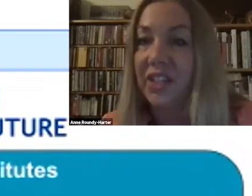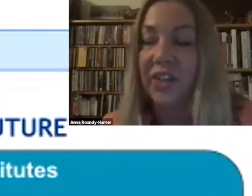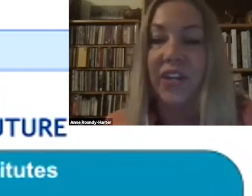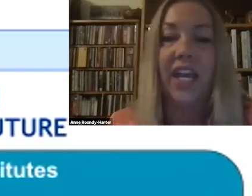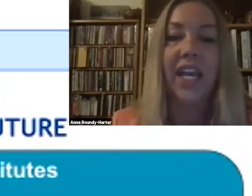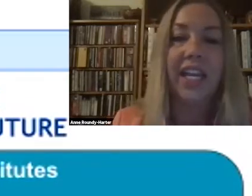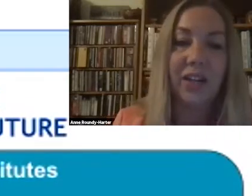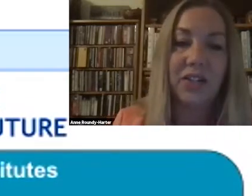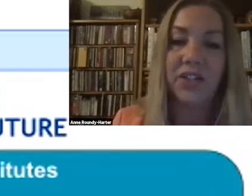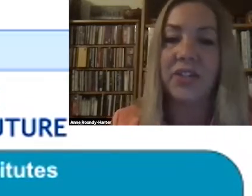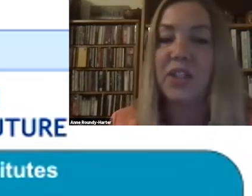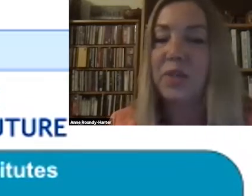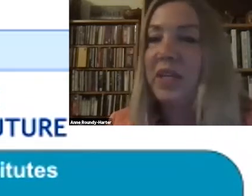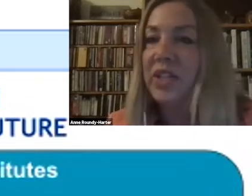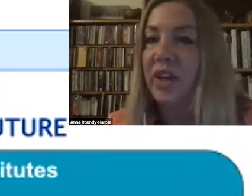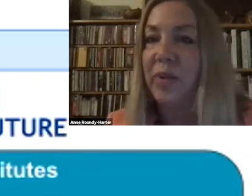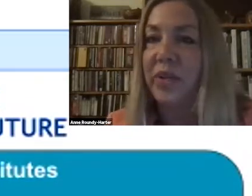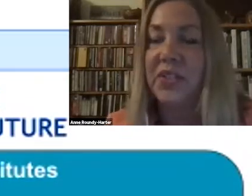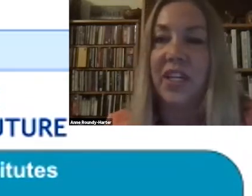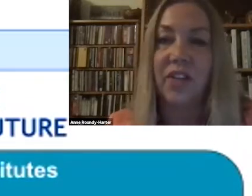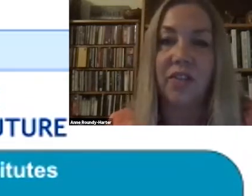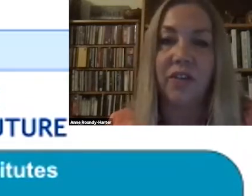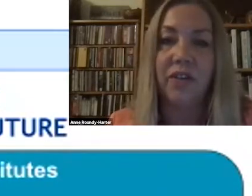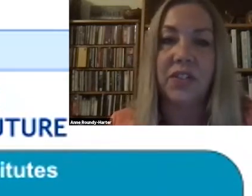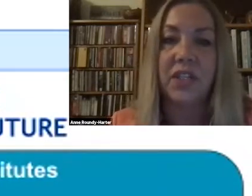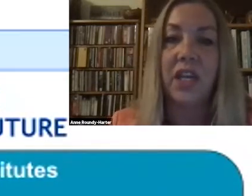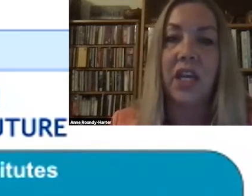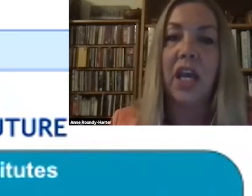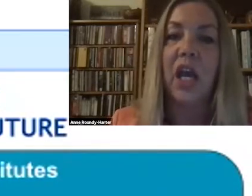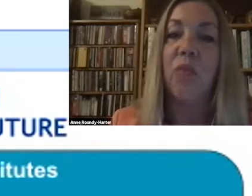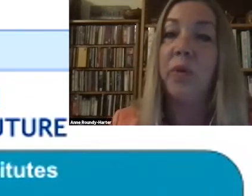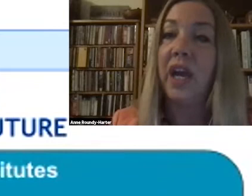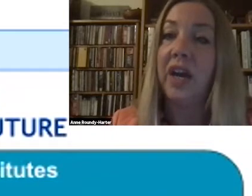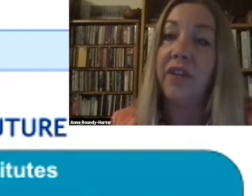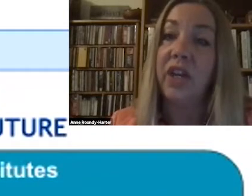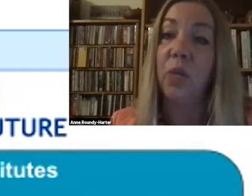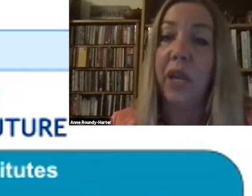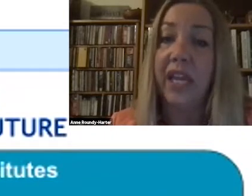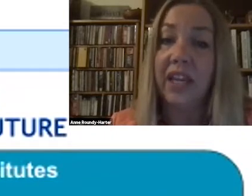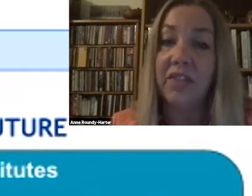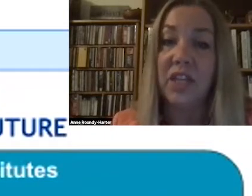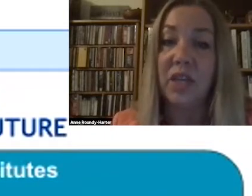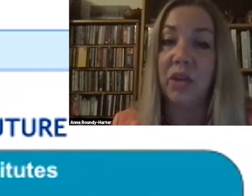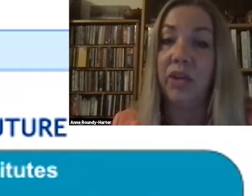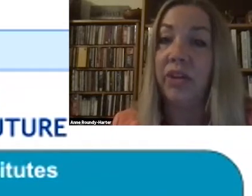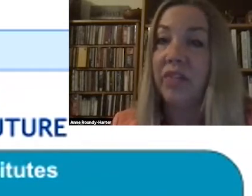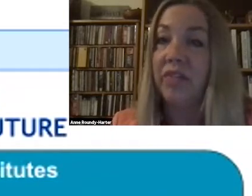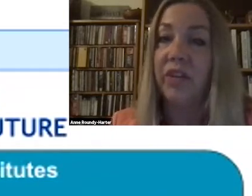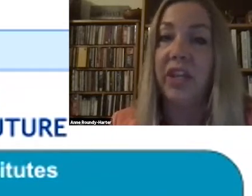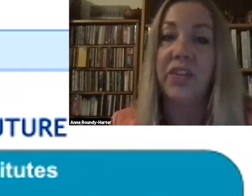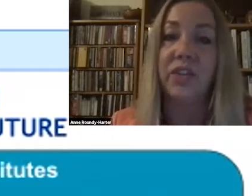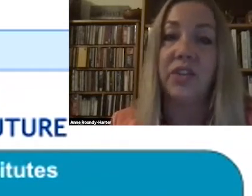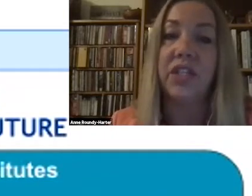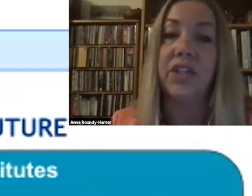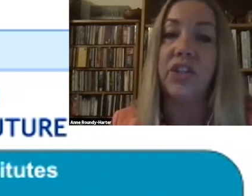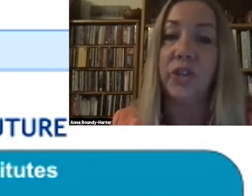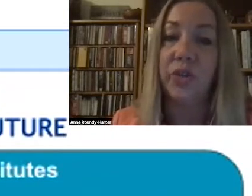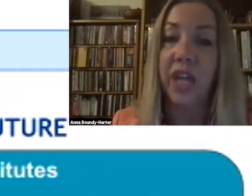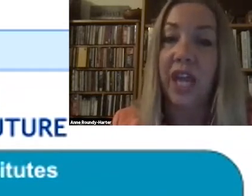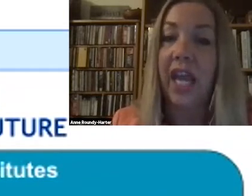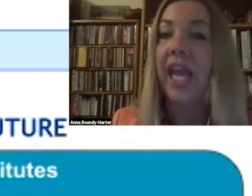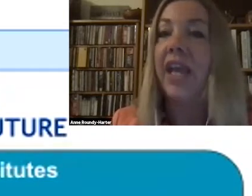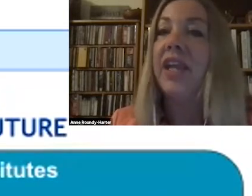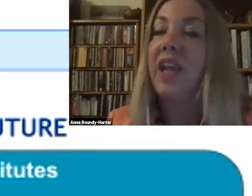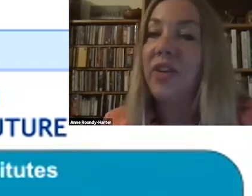does include counselors and speech therapists and other folks. We'll be offering a week of summer learning for the adults in